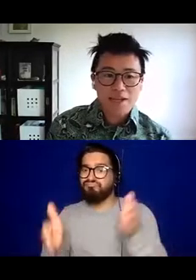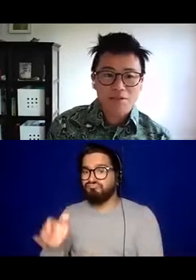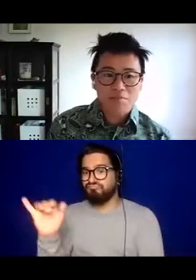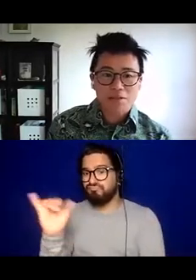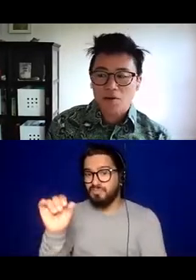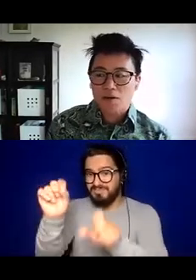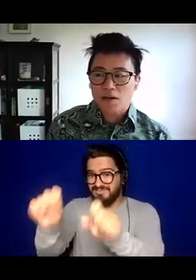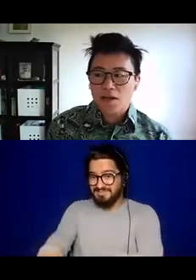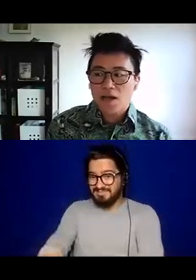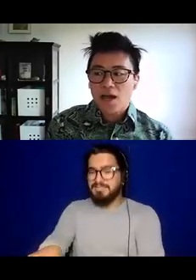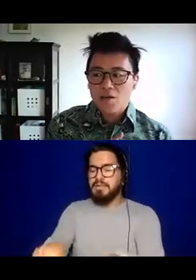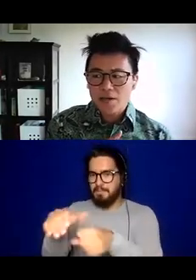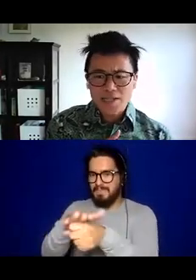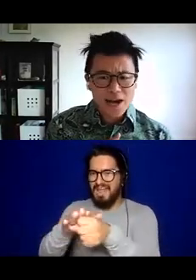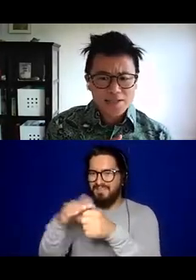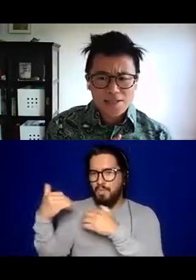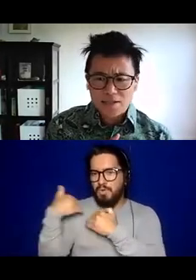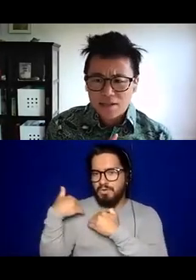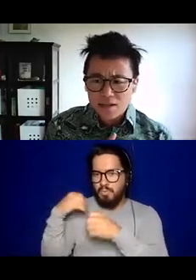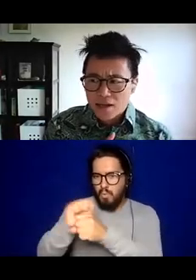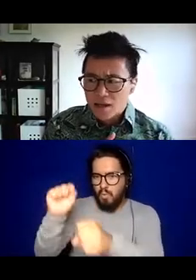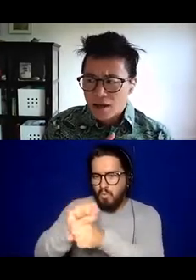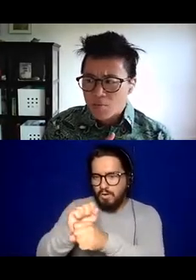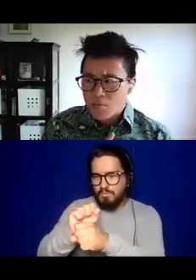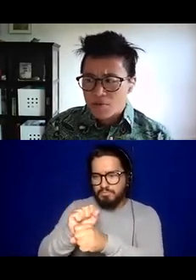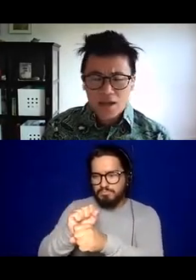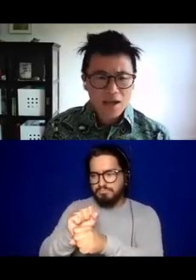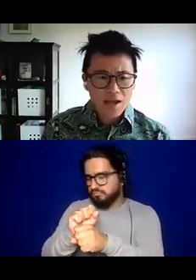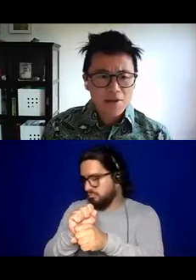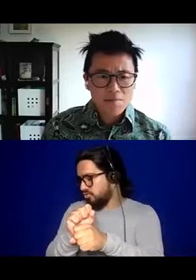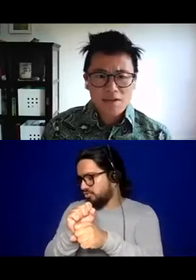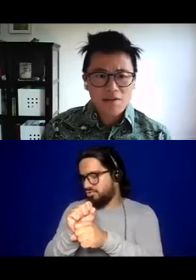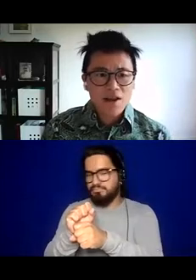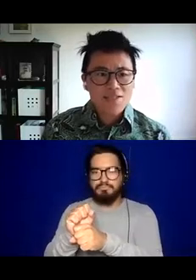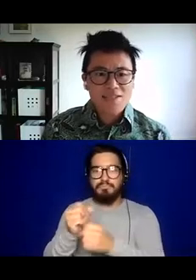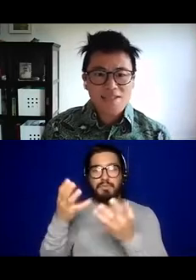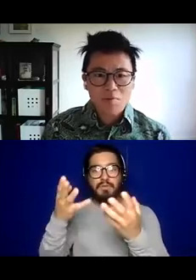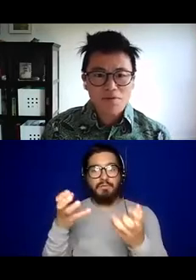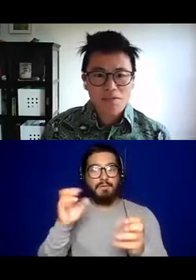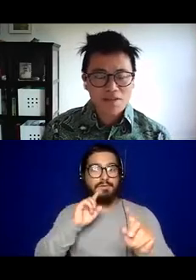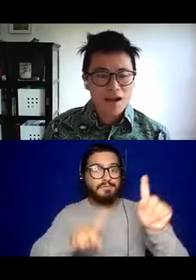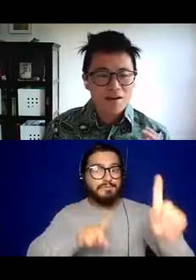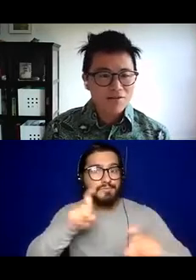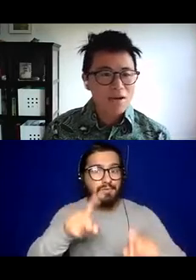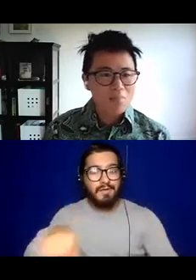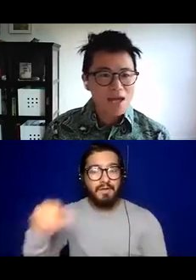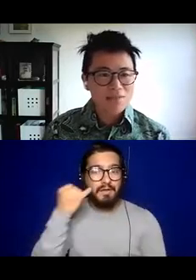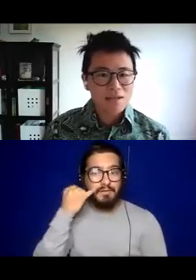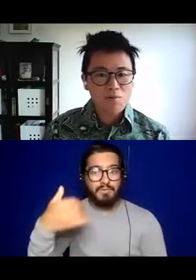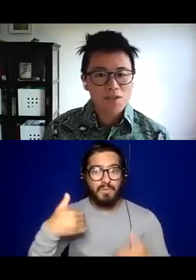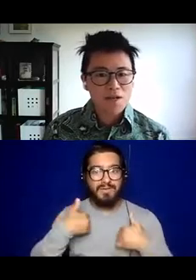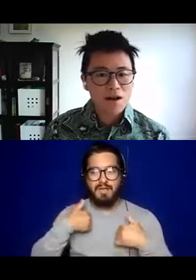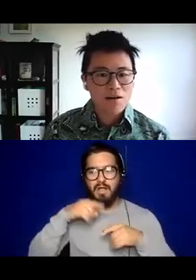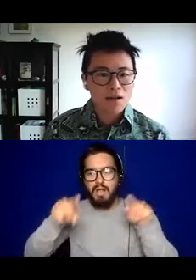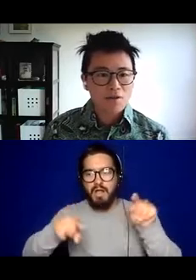platform accountability work. And I wanted to ask if anybody here has examples or campaigns that